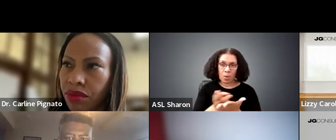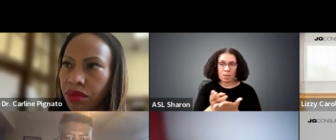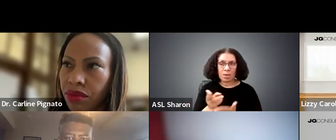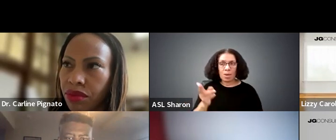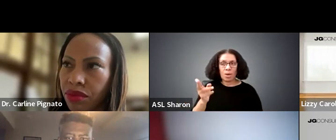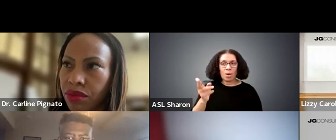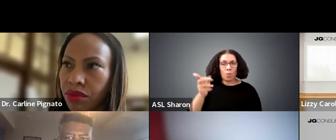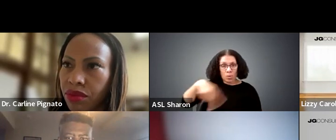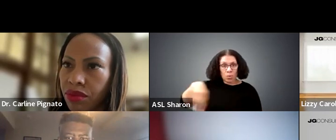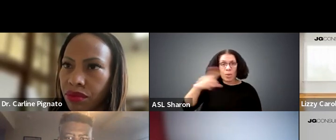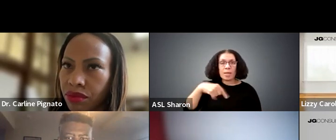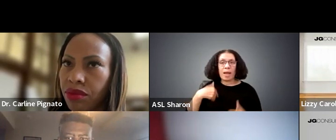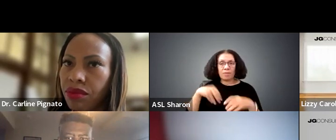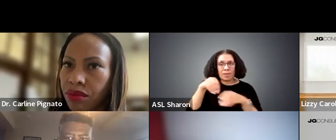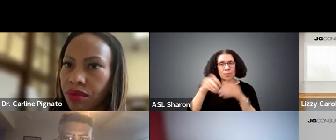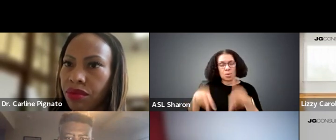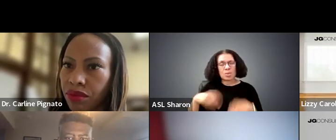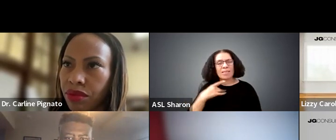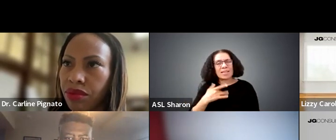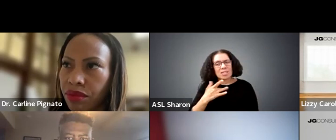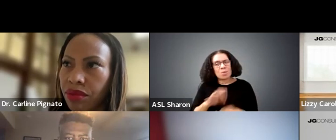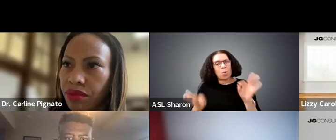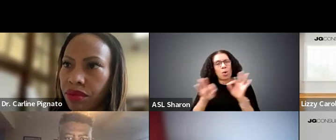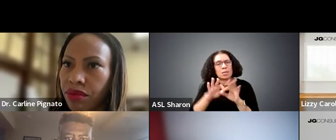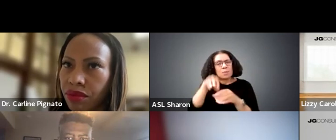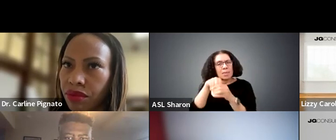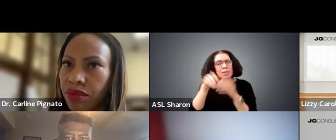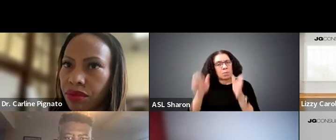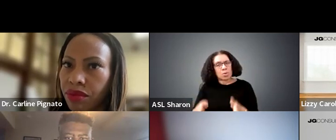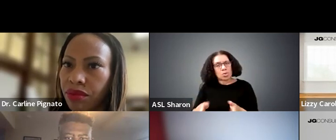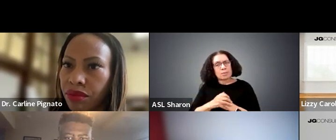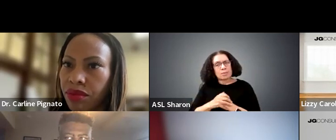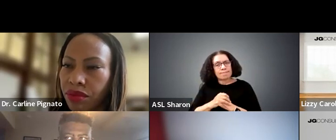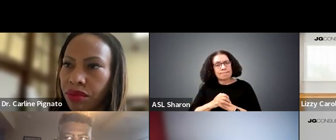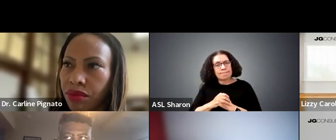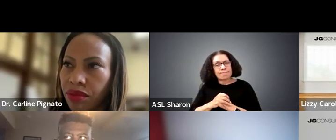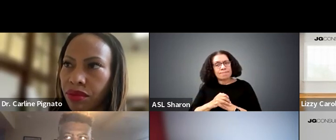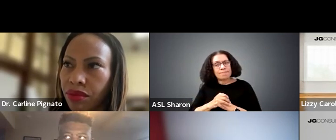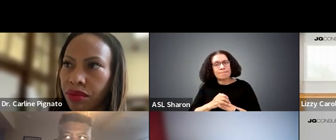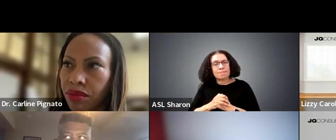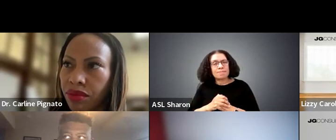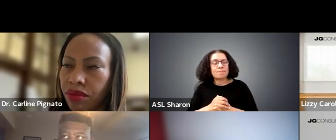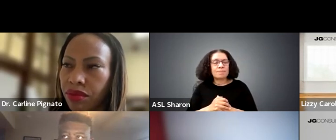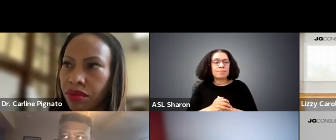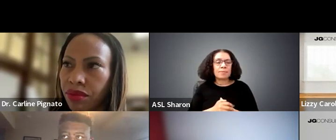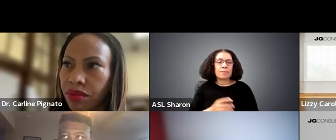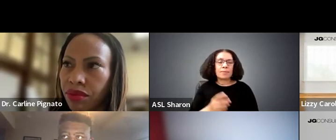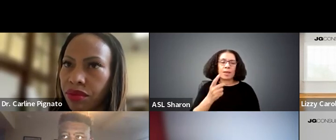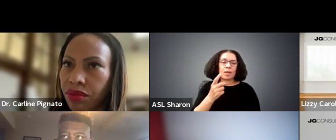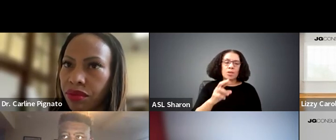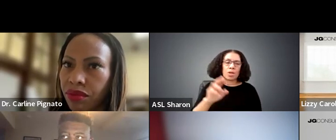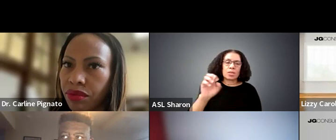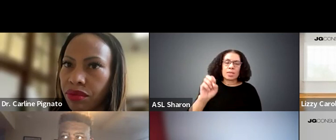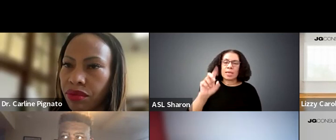meeting in person too, because I actually think that's important as well. Yeah. Okay. Well, I have